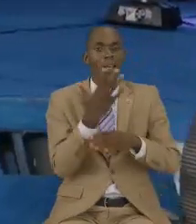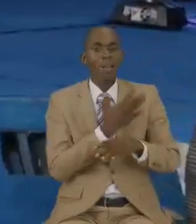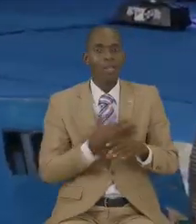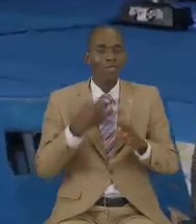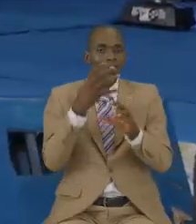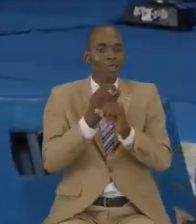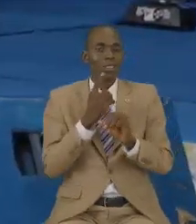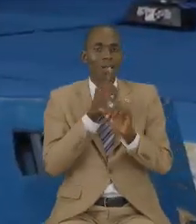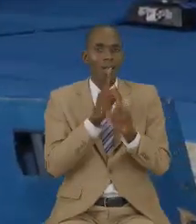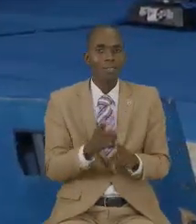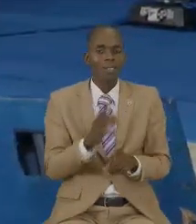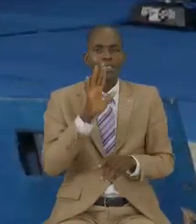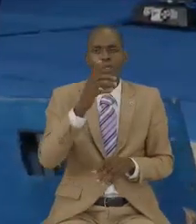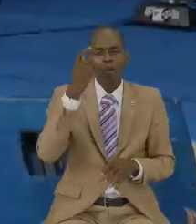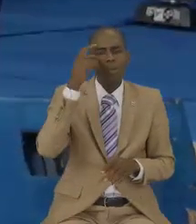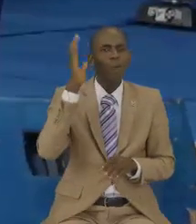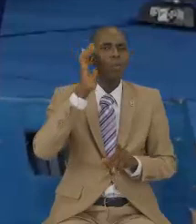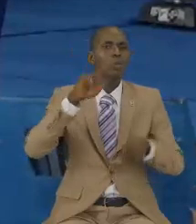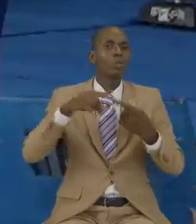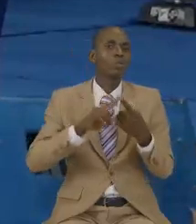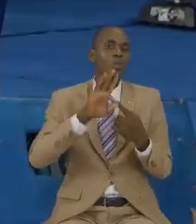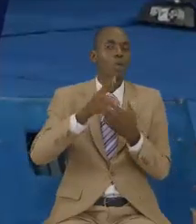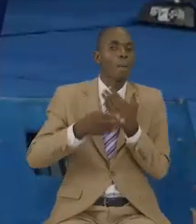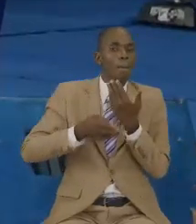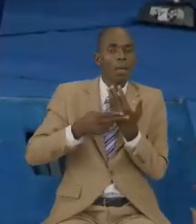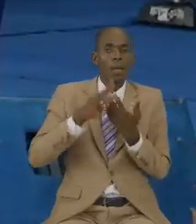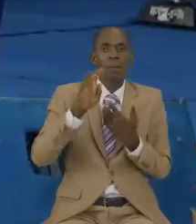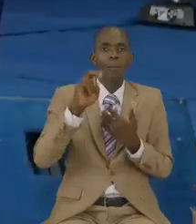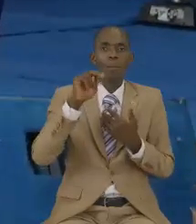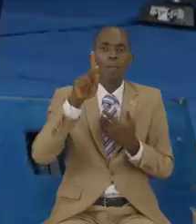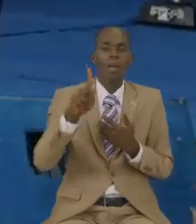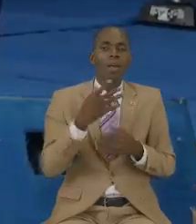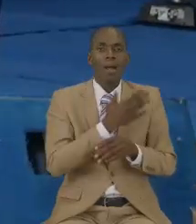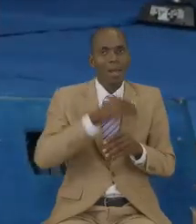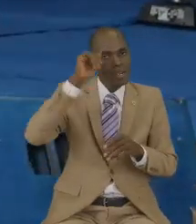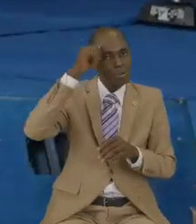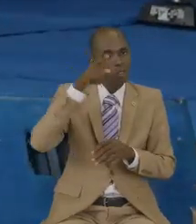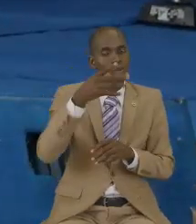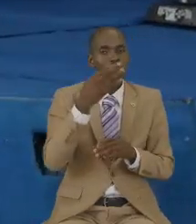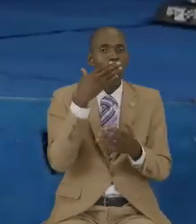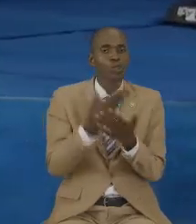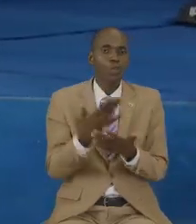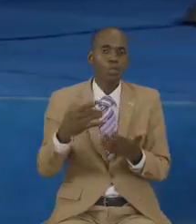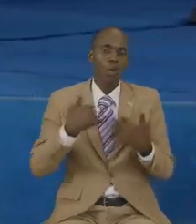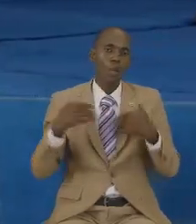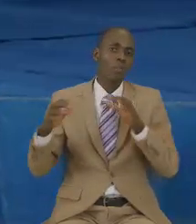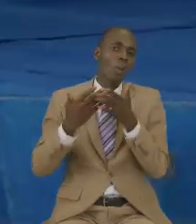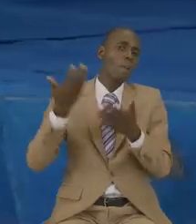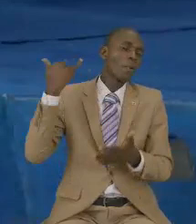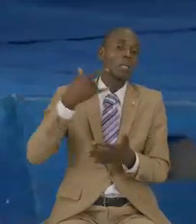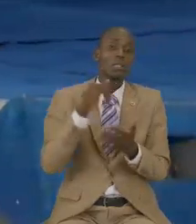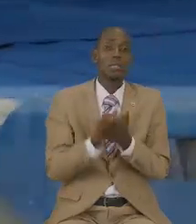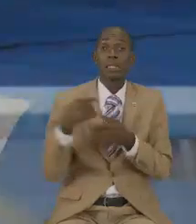got it? Your mind will go to your back and remind you of the good things you've done before, and you say, since you did